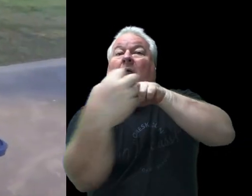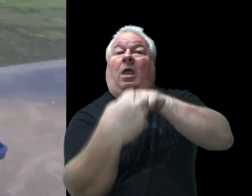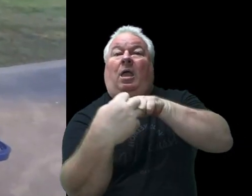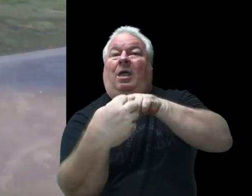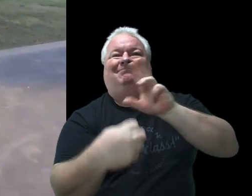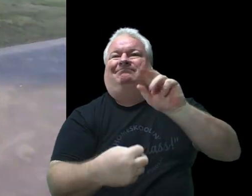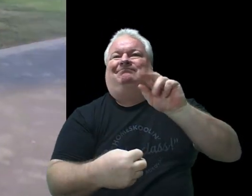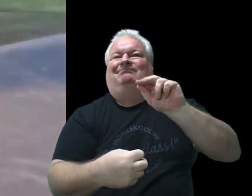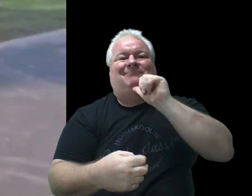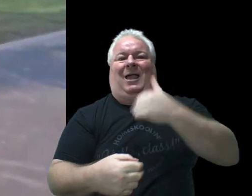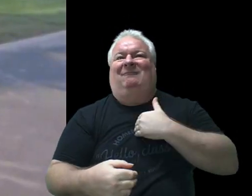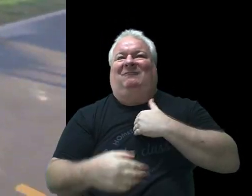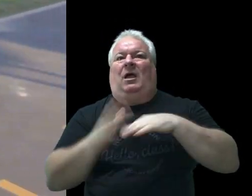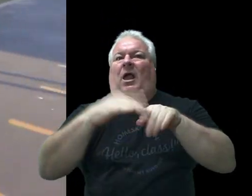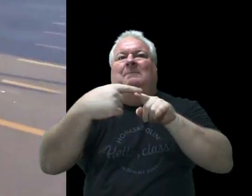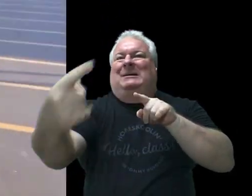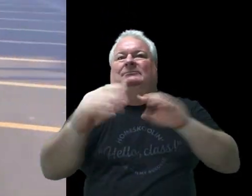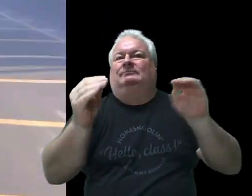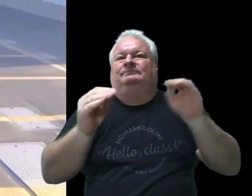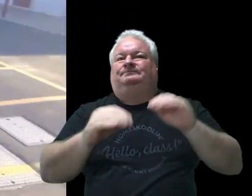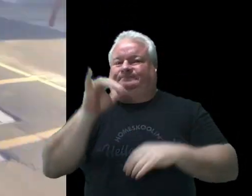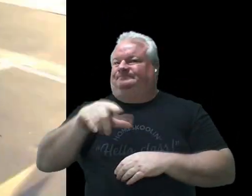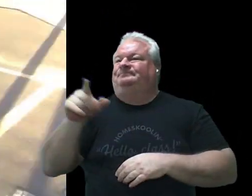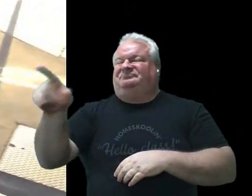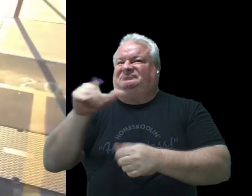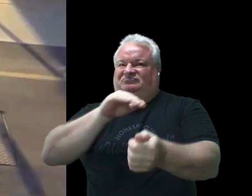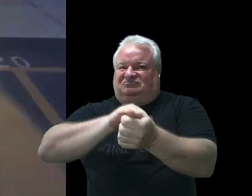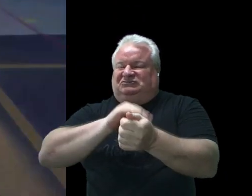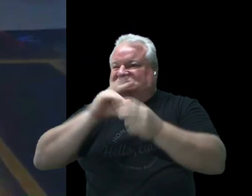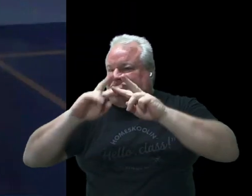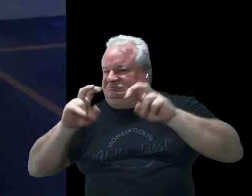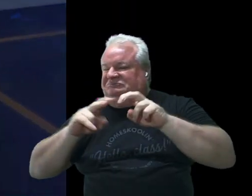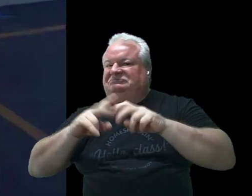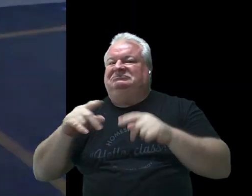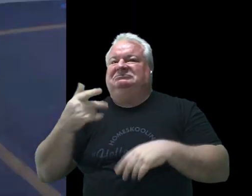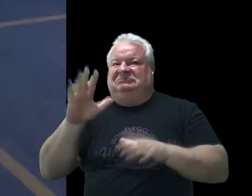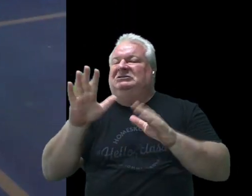red tape on the other side, and that is because the